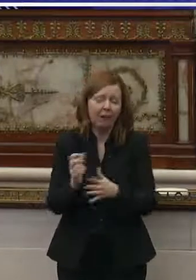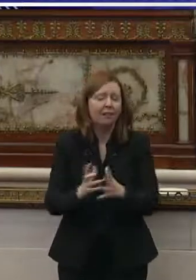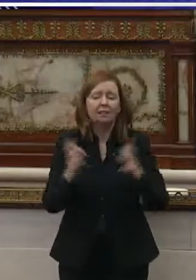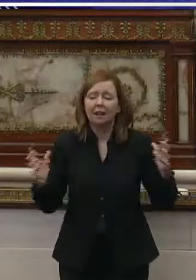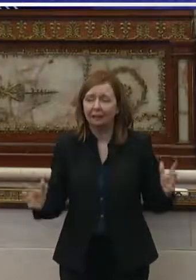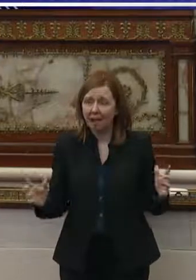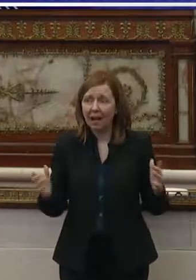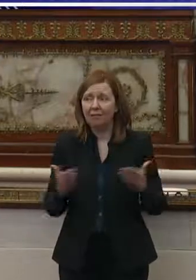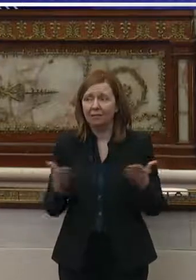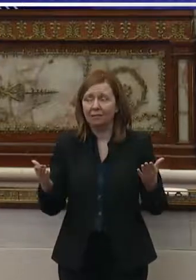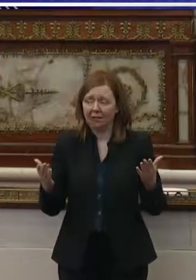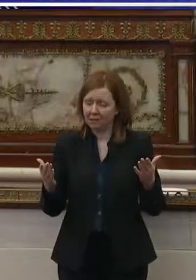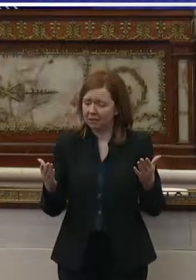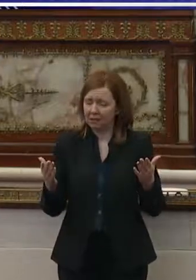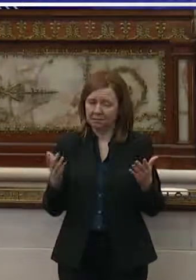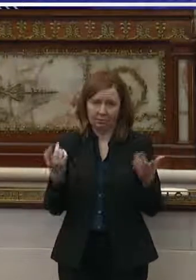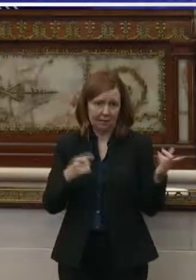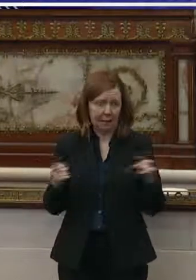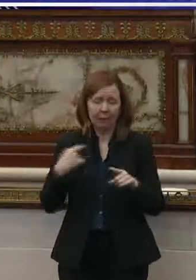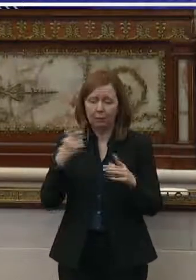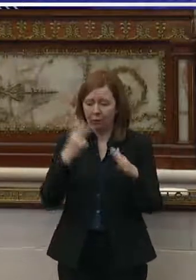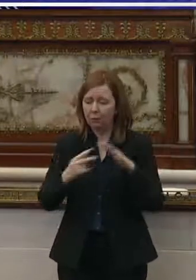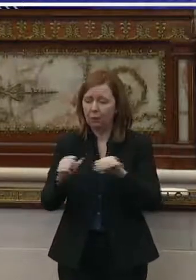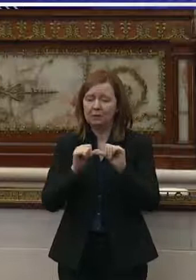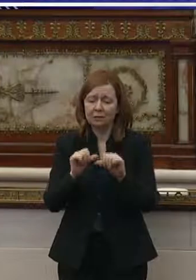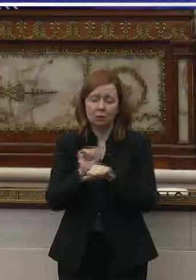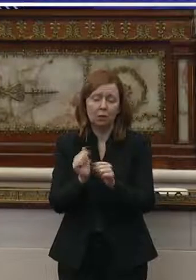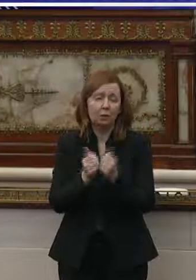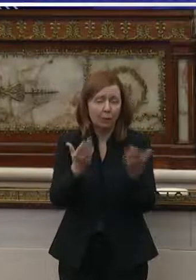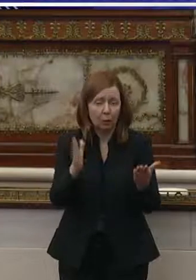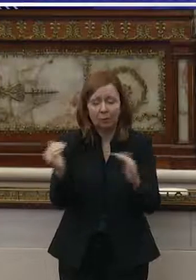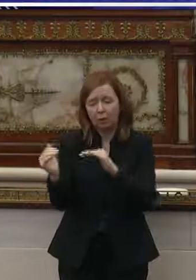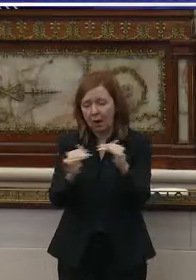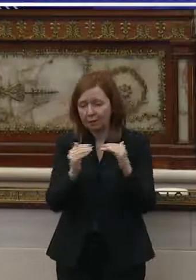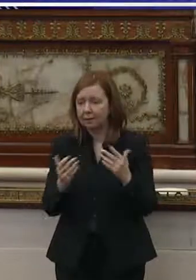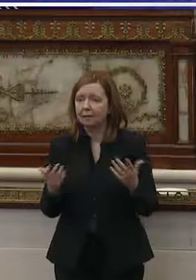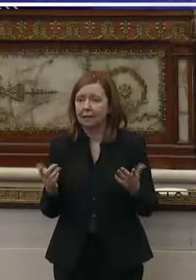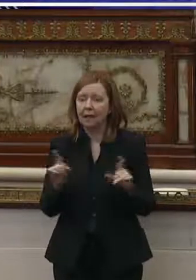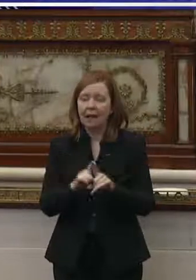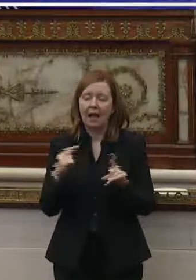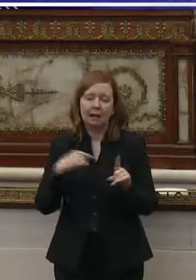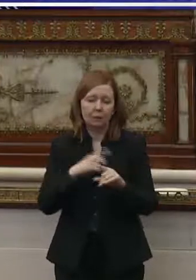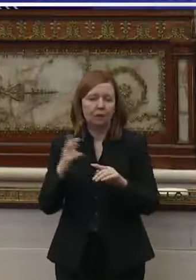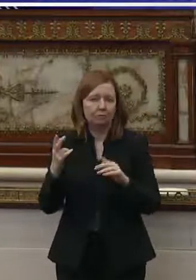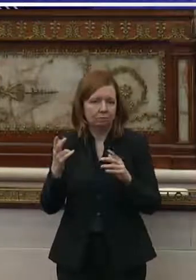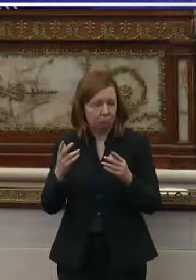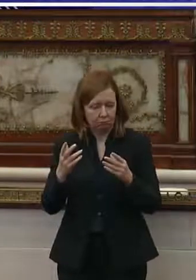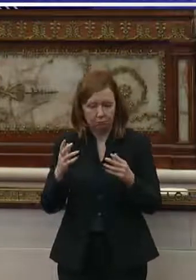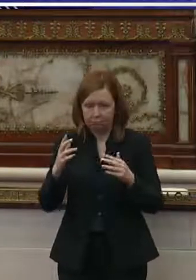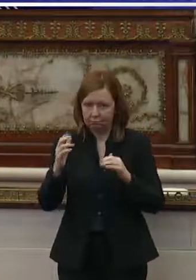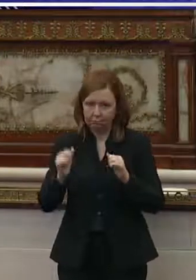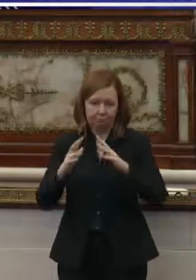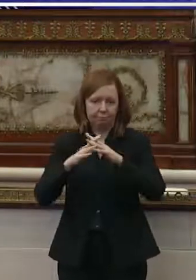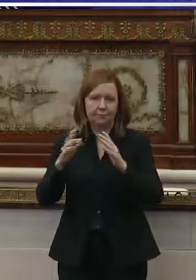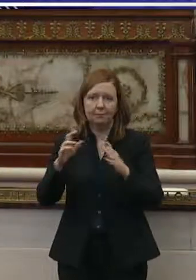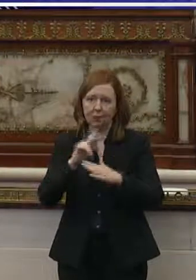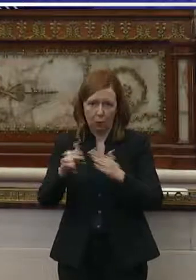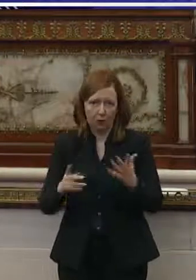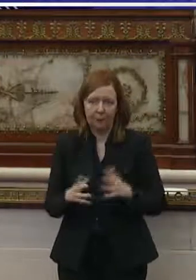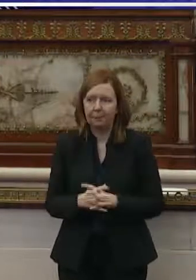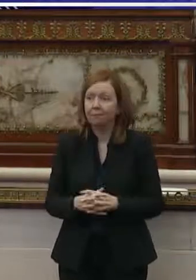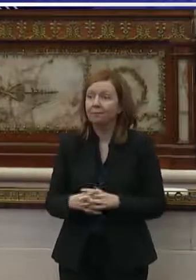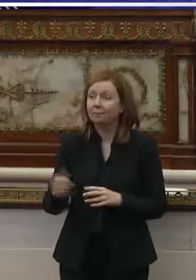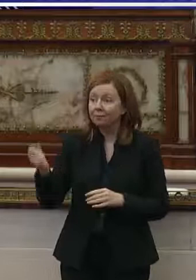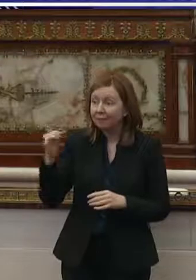bunch of competing interests here, and we look forward to continuing to work with you and your colleagues as we build out this vaccination program. But keep in mind,